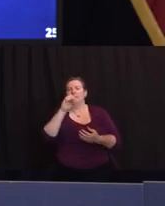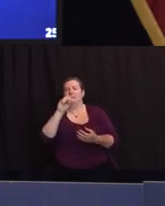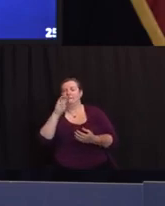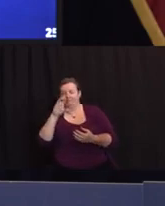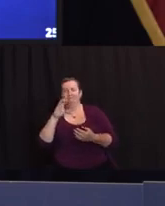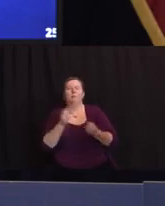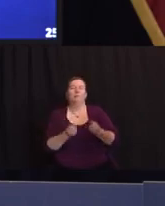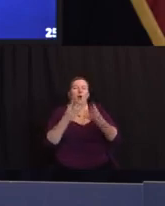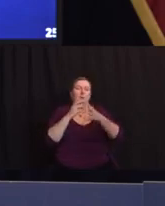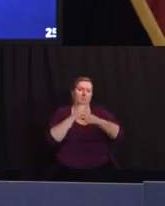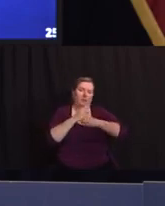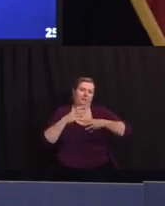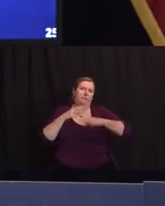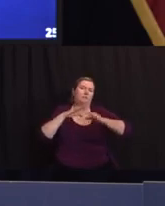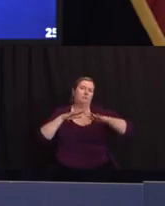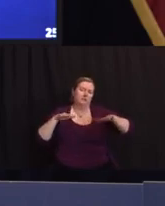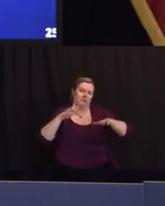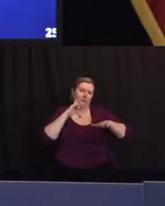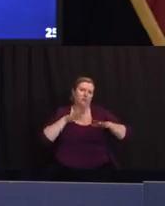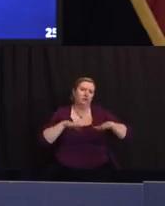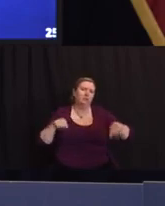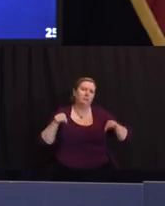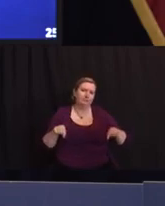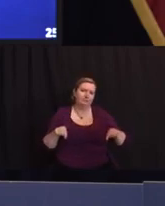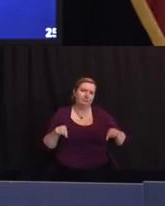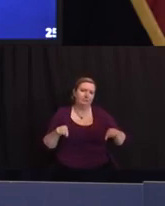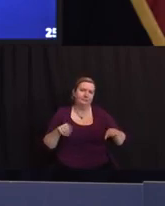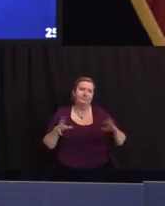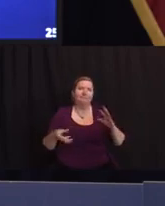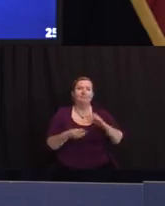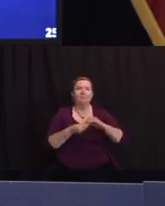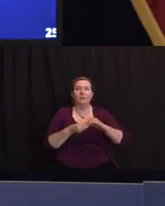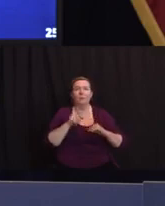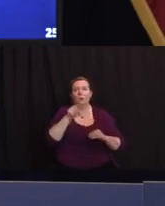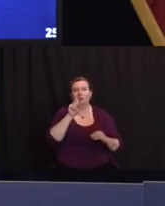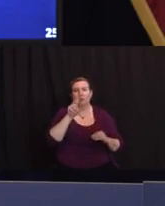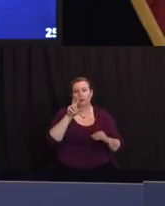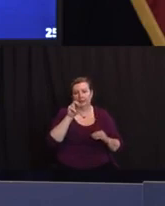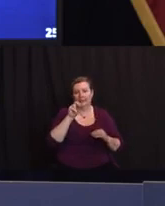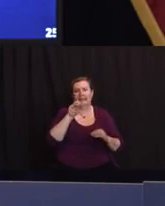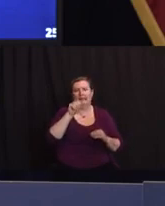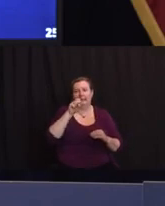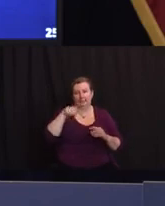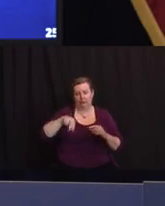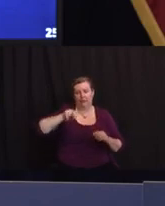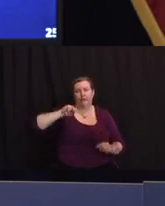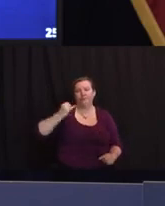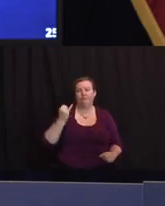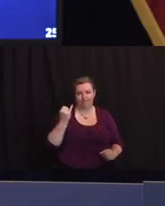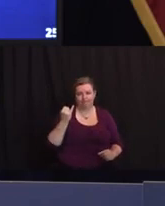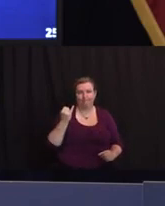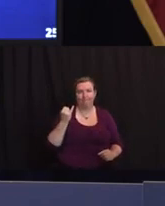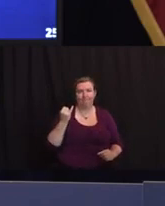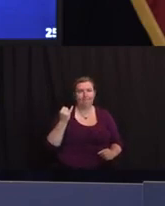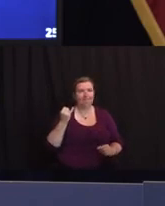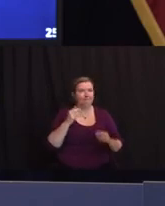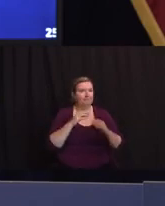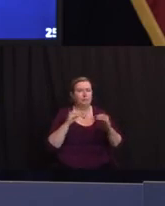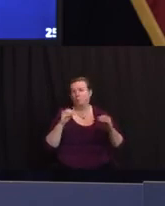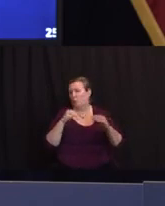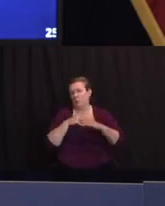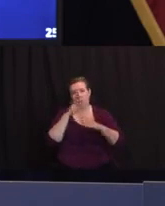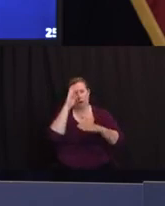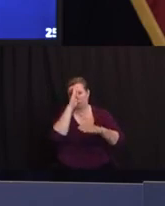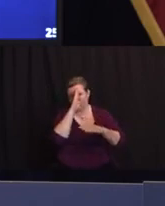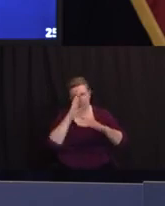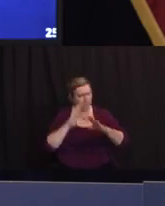children. There are currently 130 cumulative cases in our state. None of these children are currently hospitalized. At